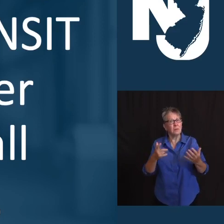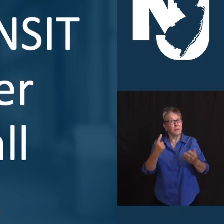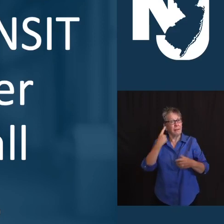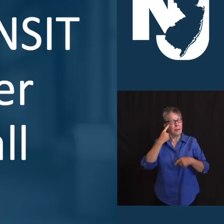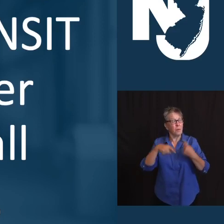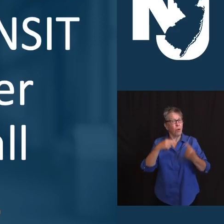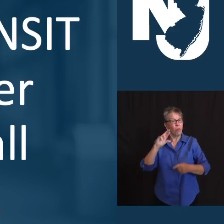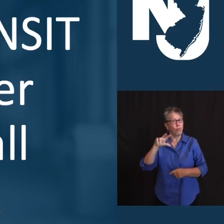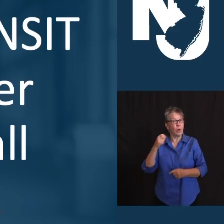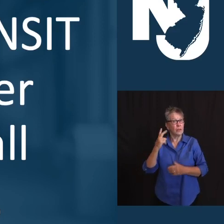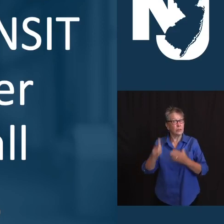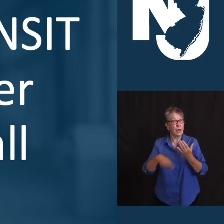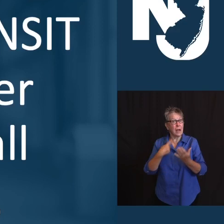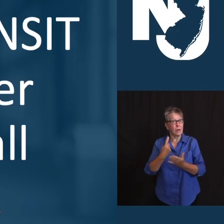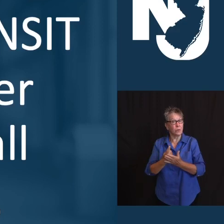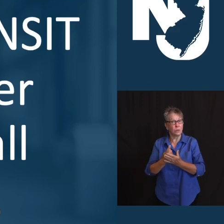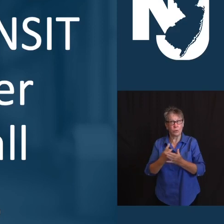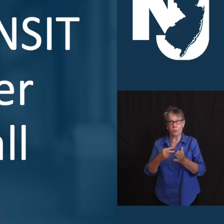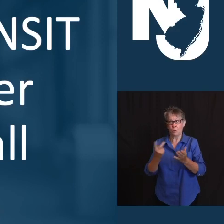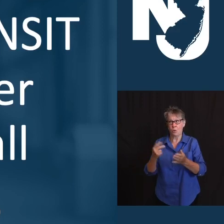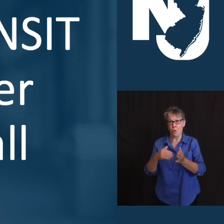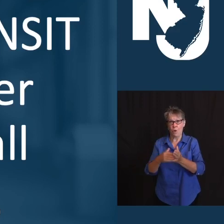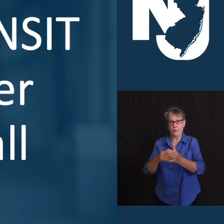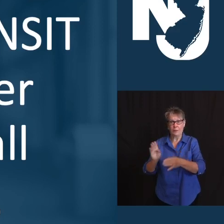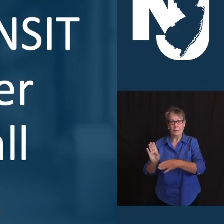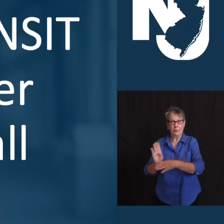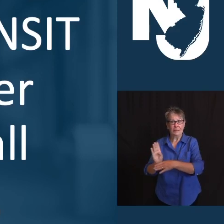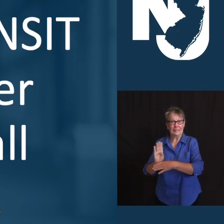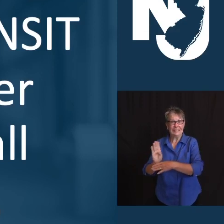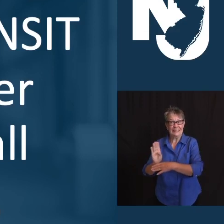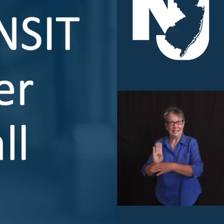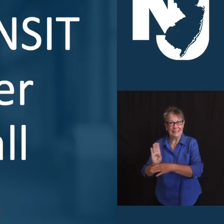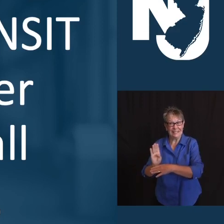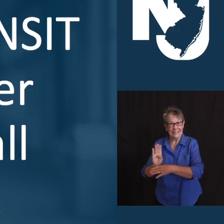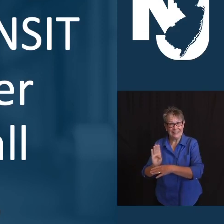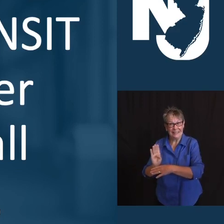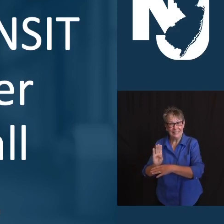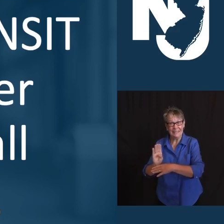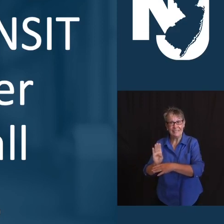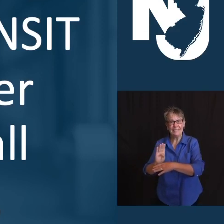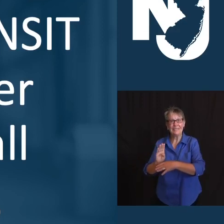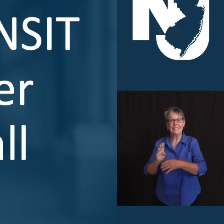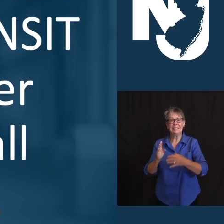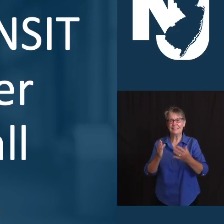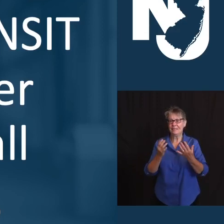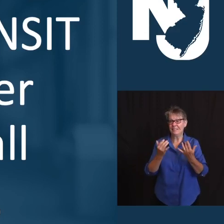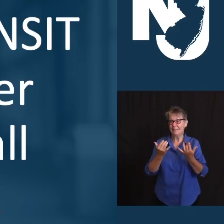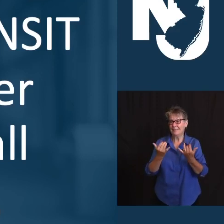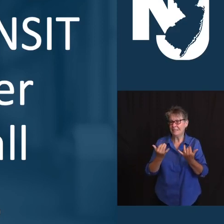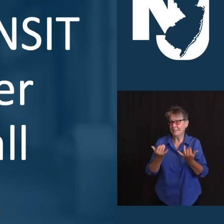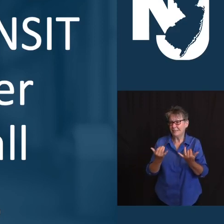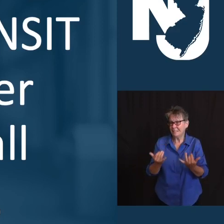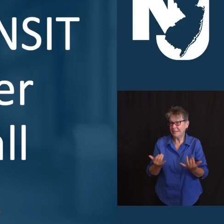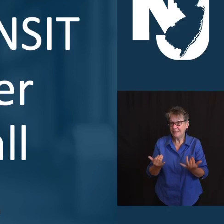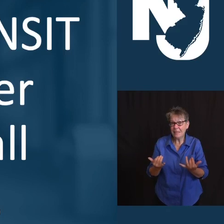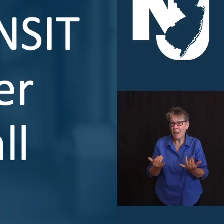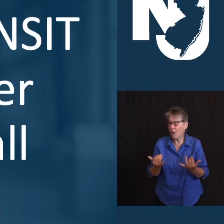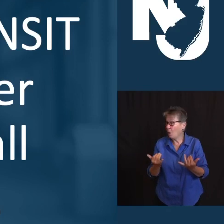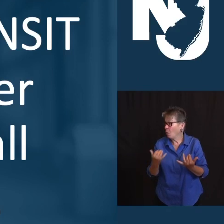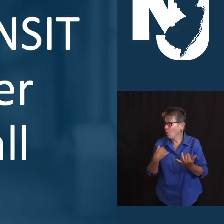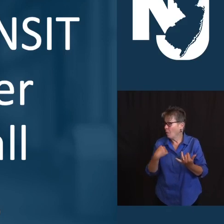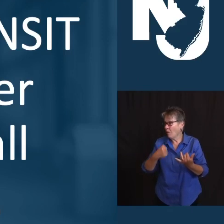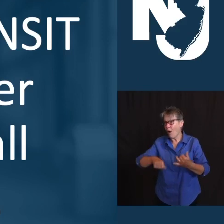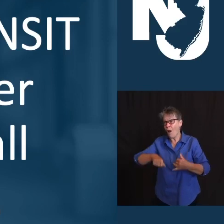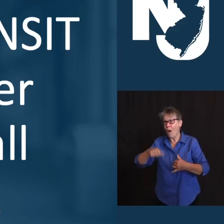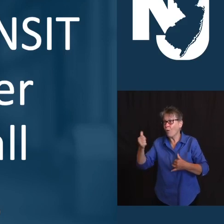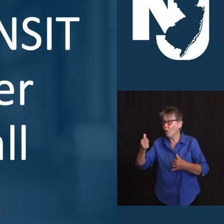we could run more trains, and we could keep the capacities lower. That is not the world in which we are in, but it is another reason to shout out that we